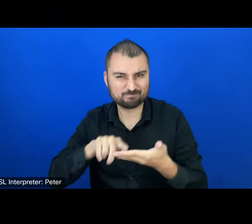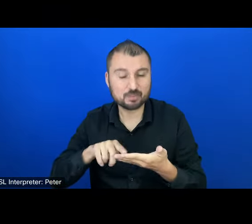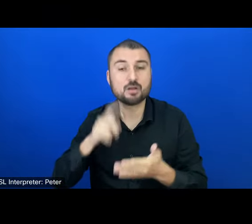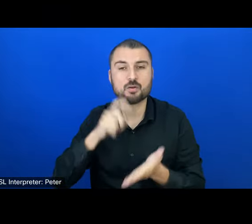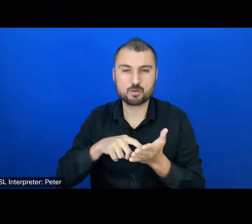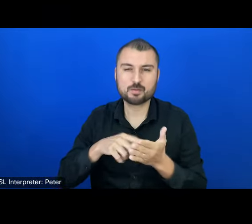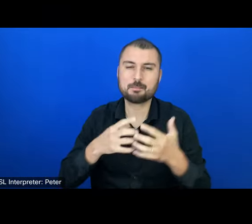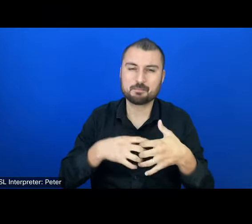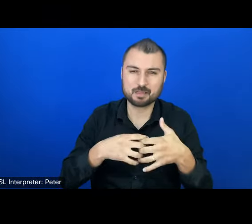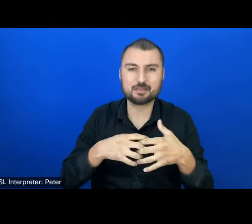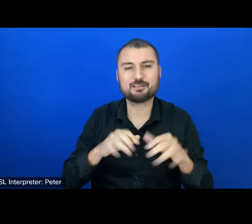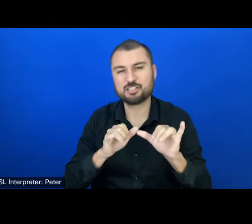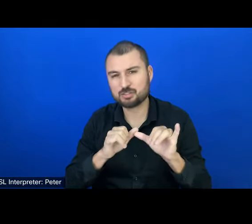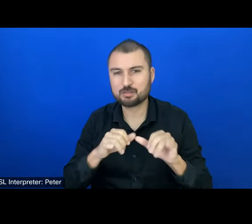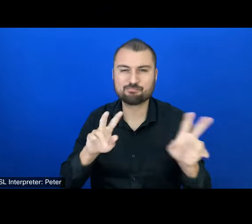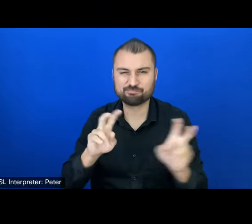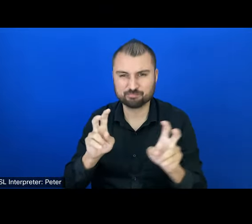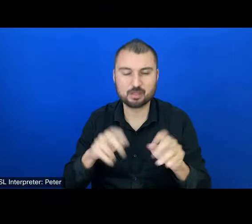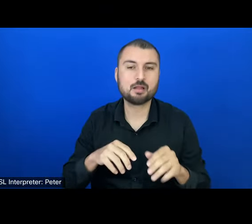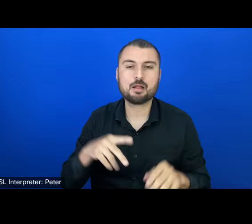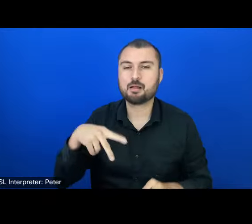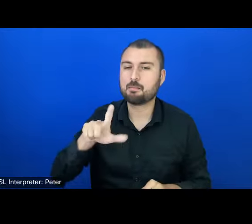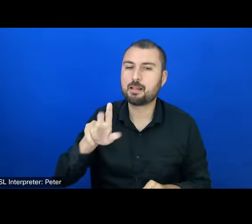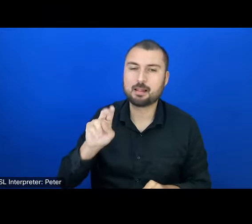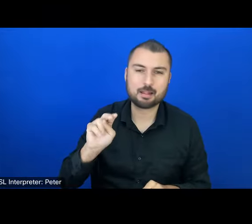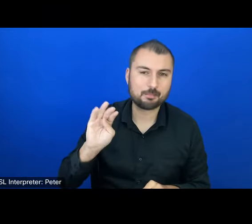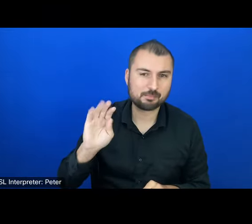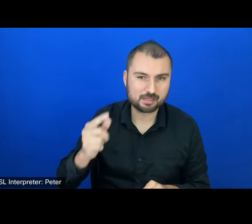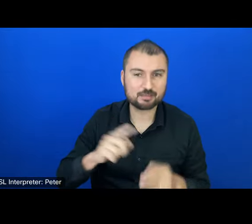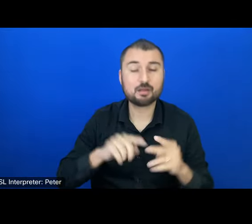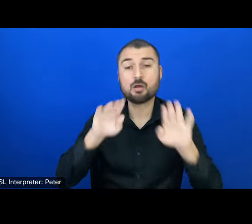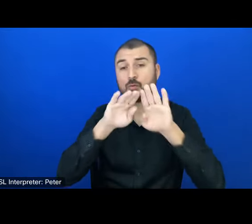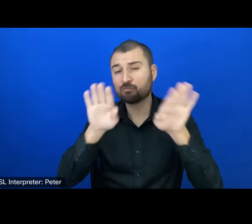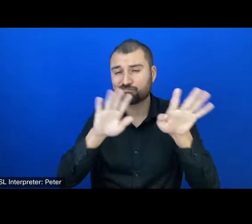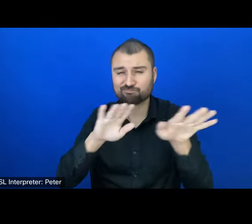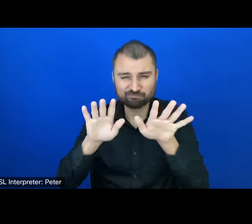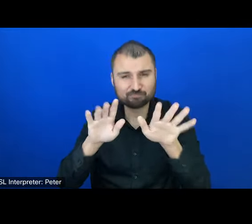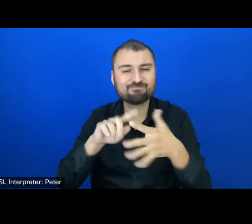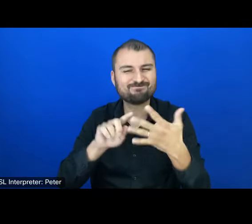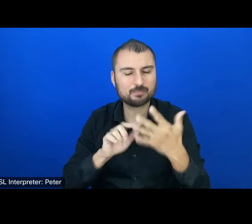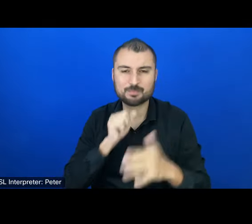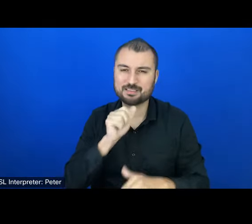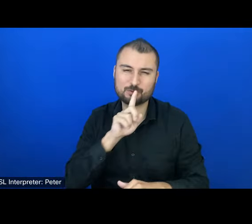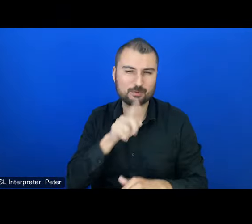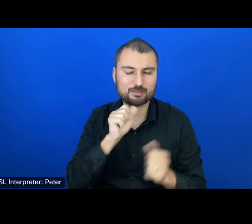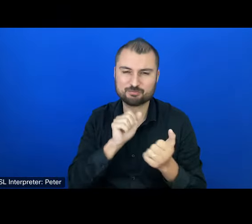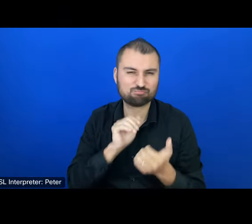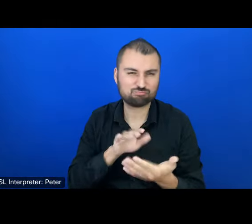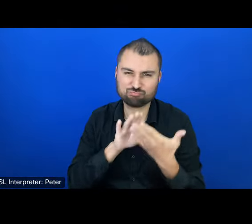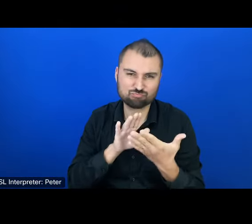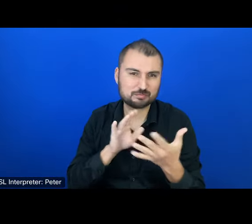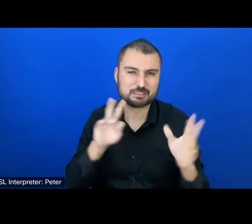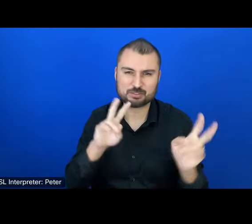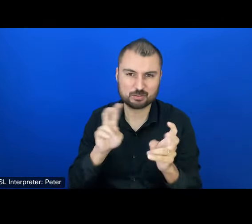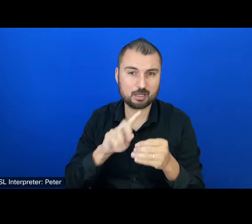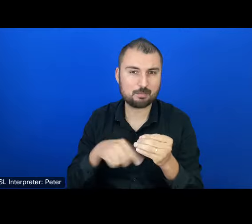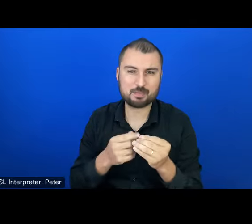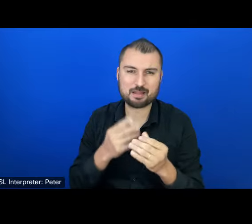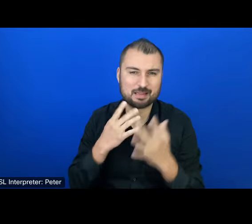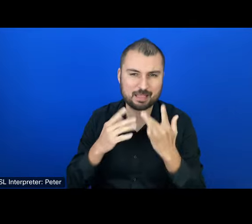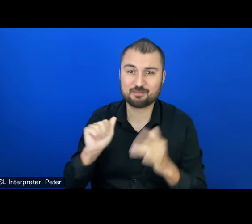mechanical engineering, plumbing issues, roofs, and so forth. They did not address any of the issues regarding lack of